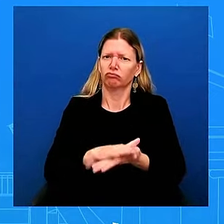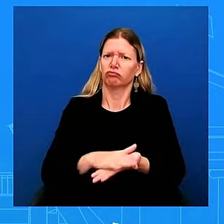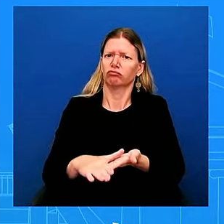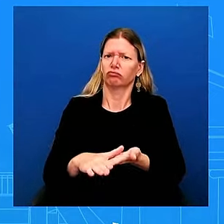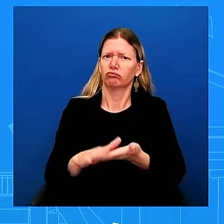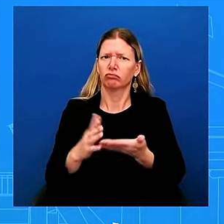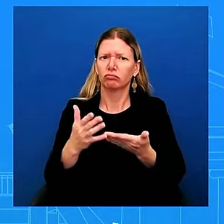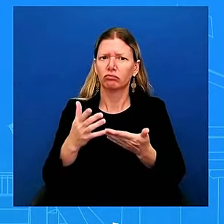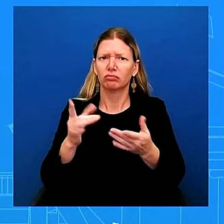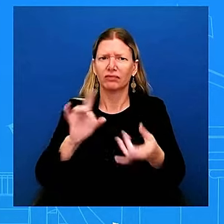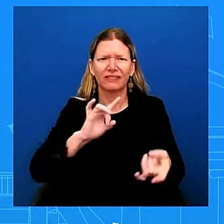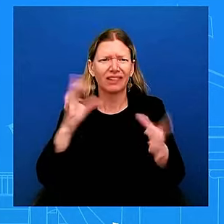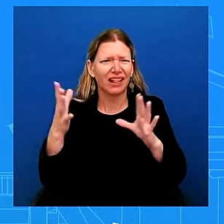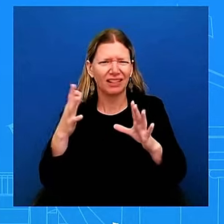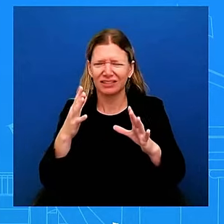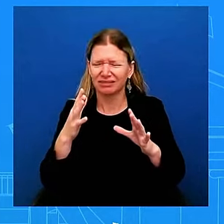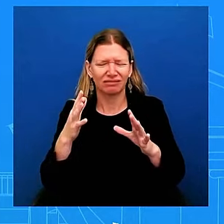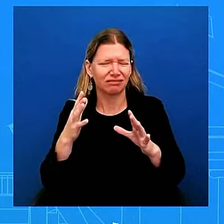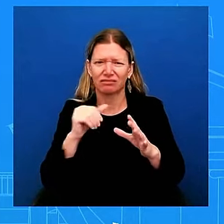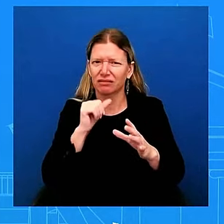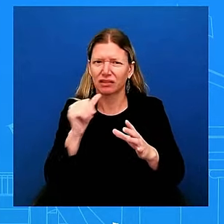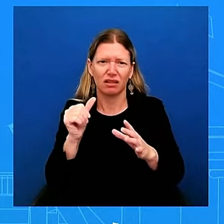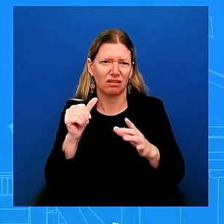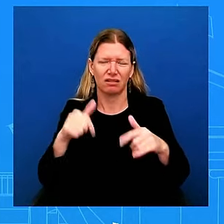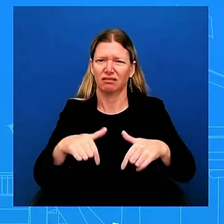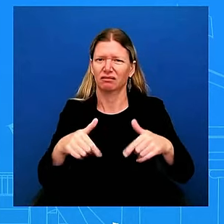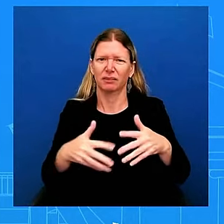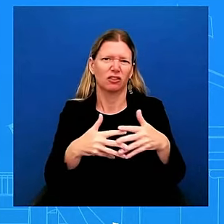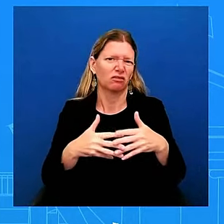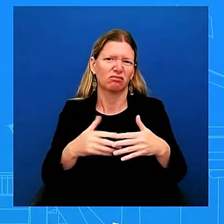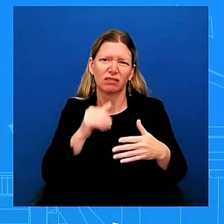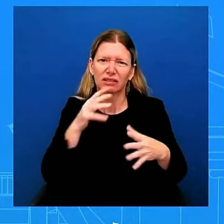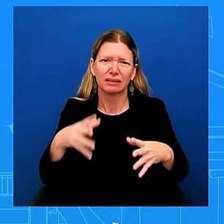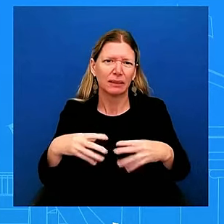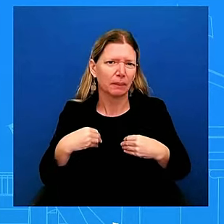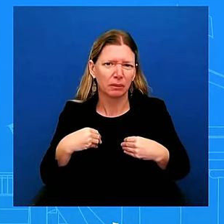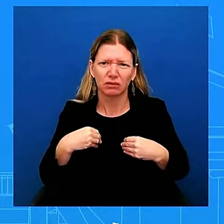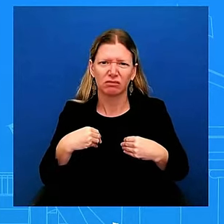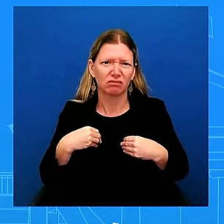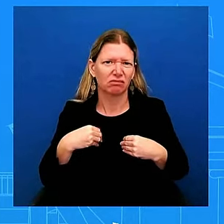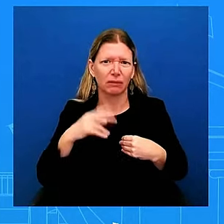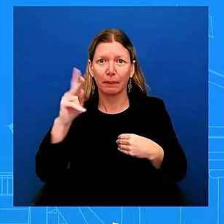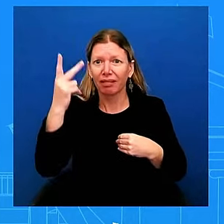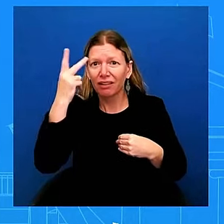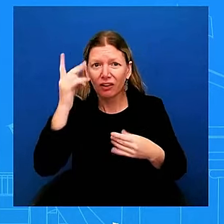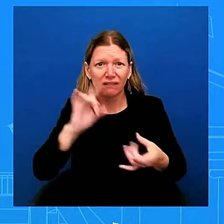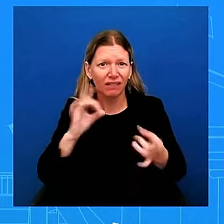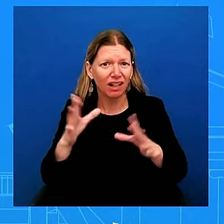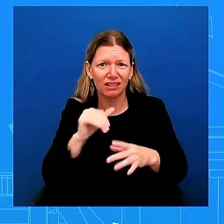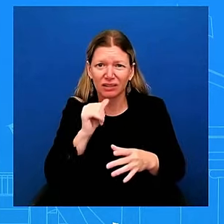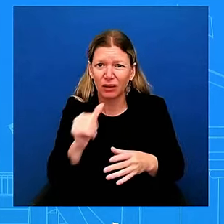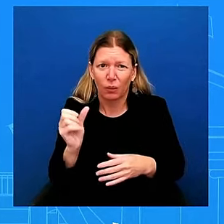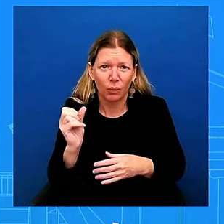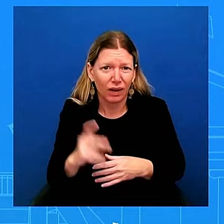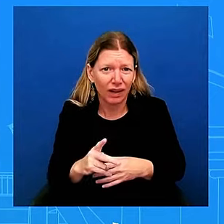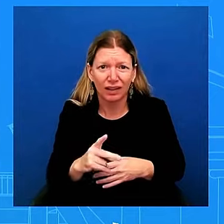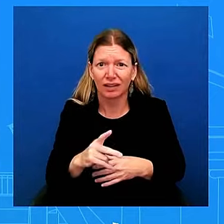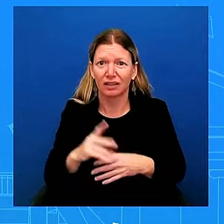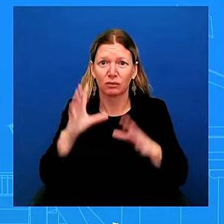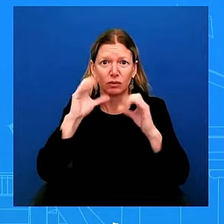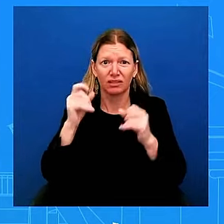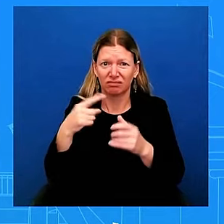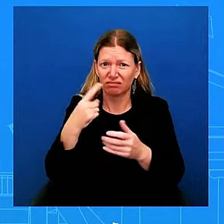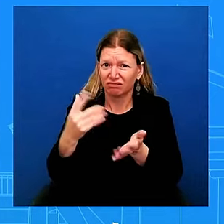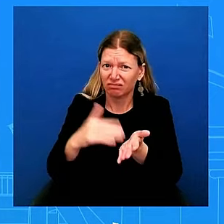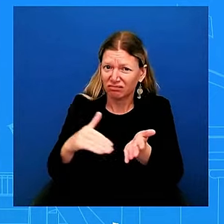sick. I've said this about three times. Use that word three times in this press briefing. It is not something that we should condone.